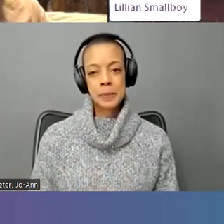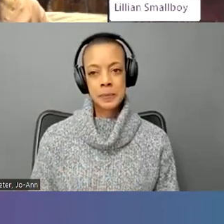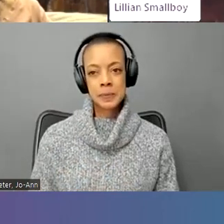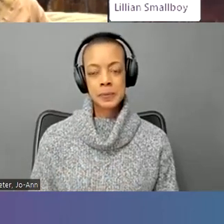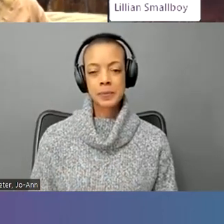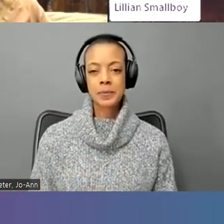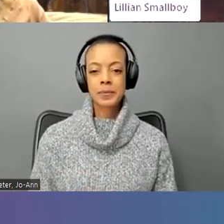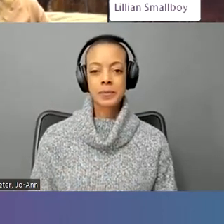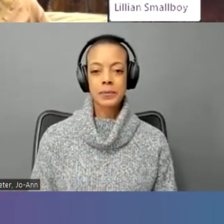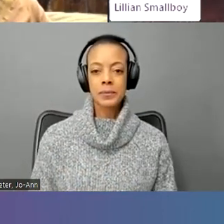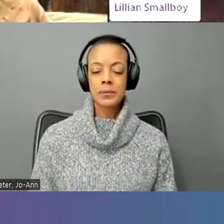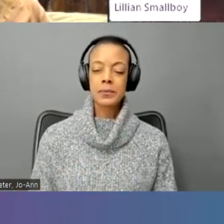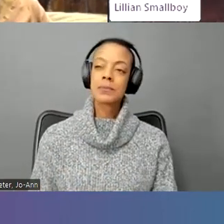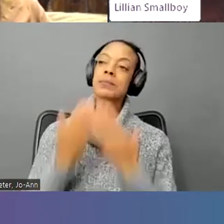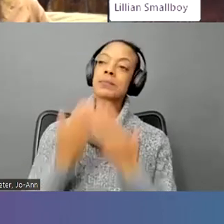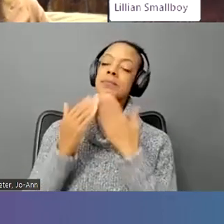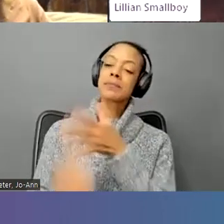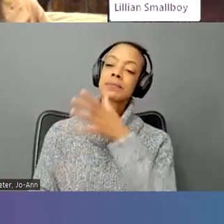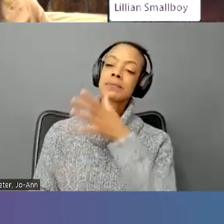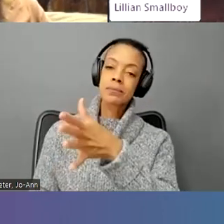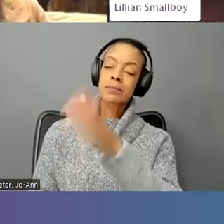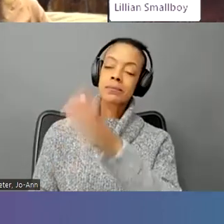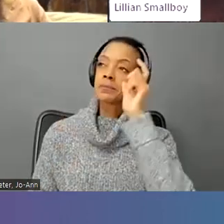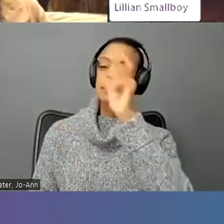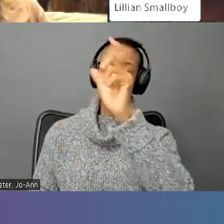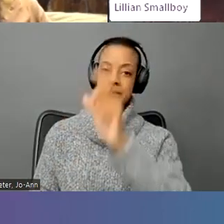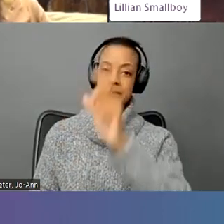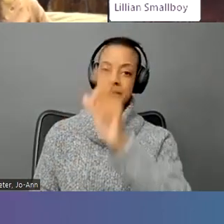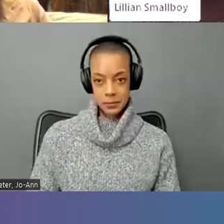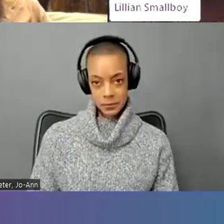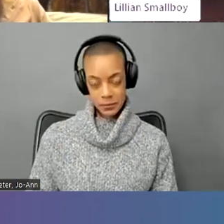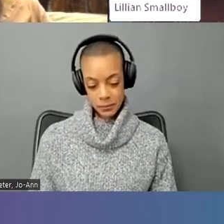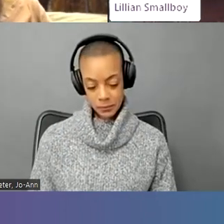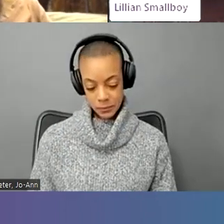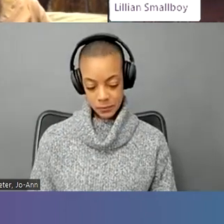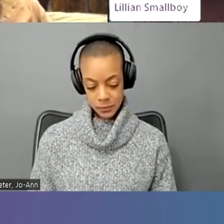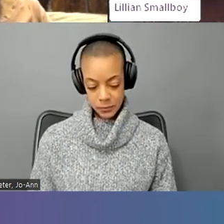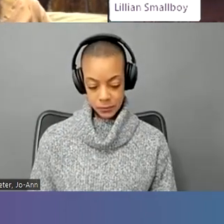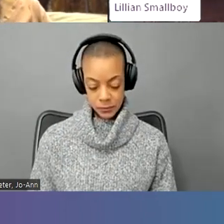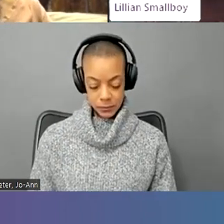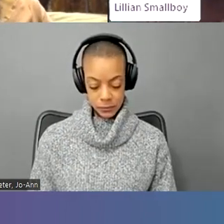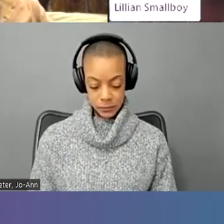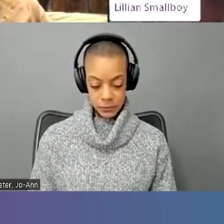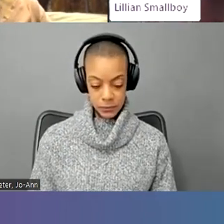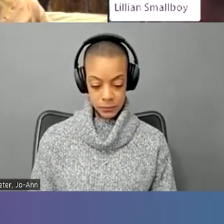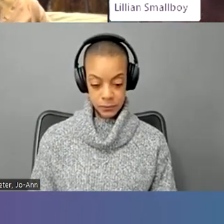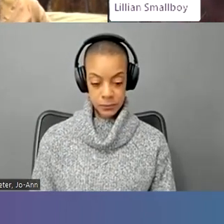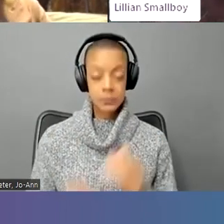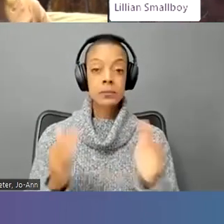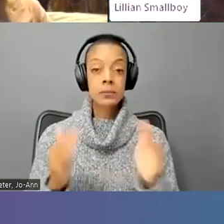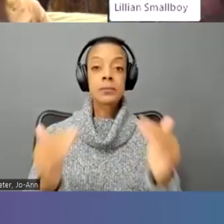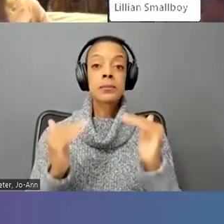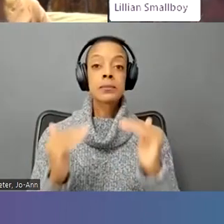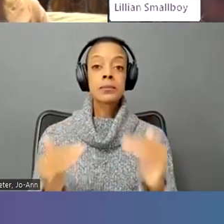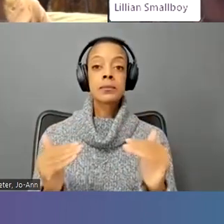give thanks for the Grandmother Moon, and we say, let it be that way in our minds. And next we give thanks to the four